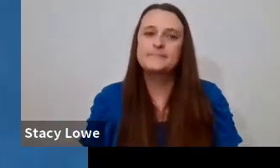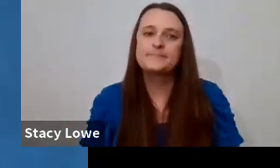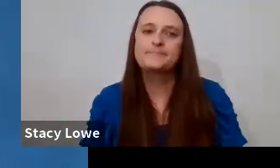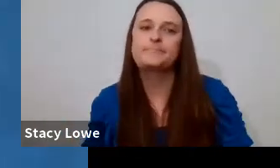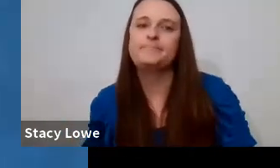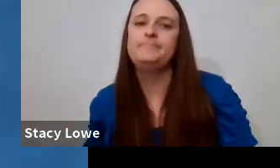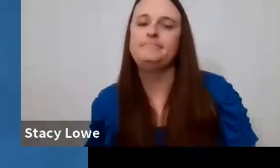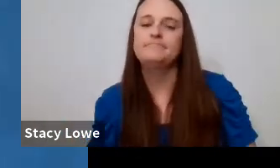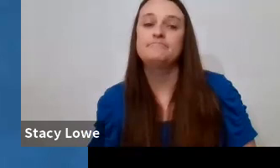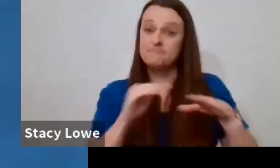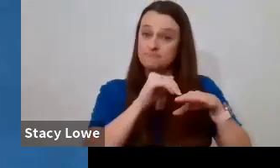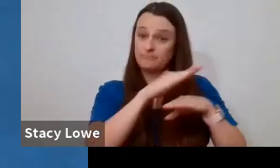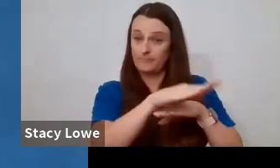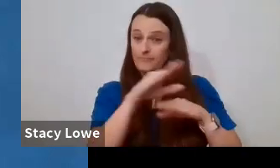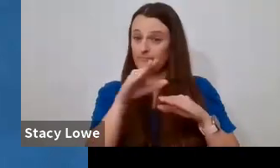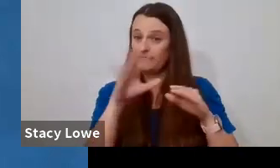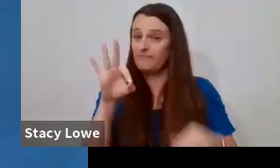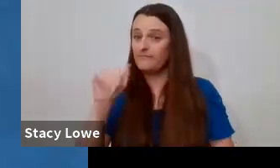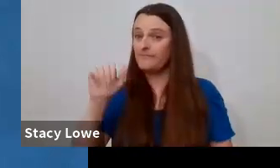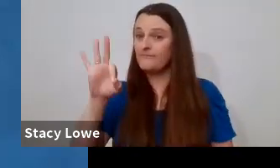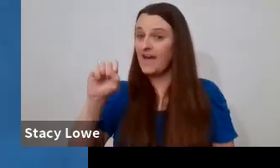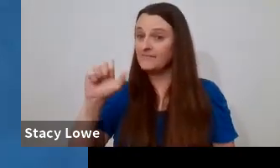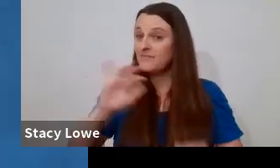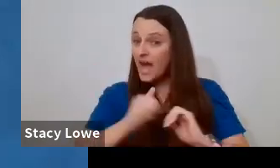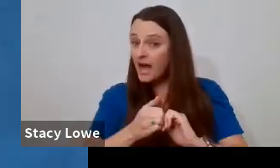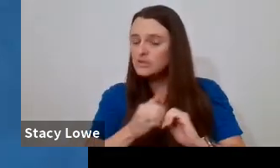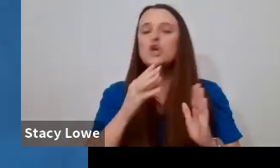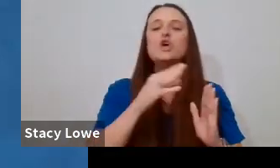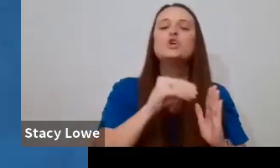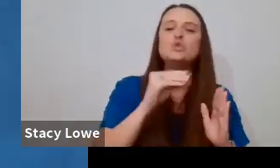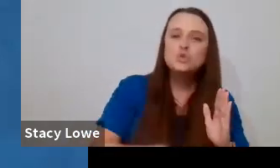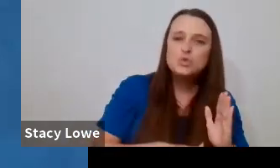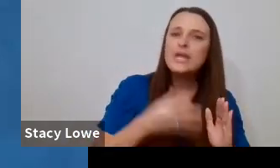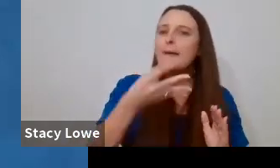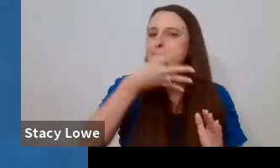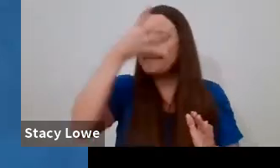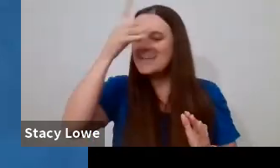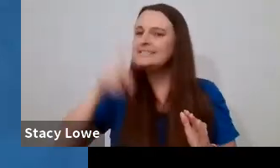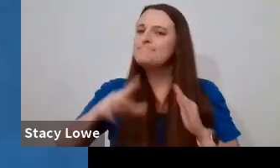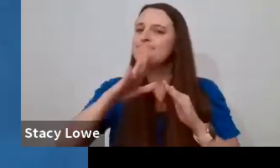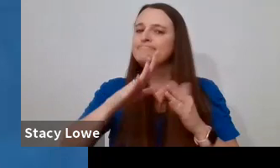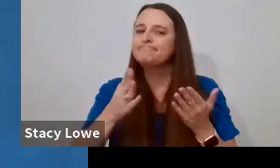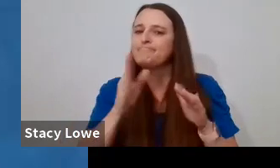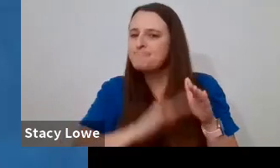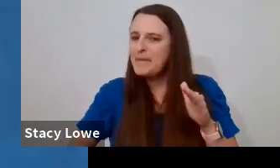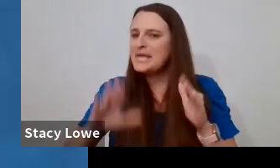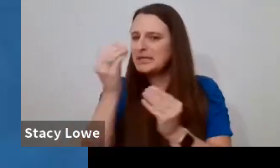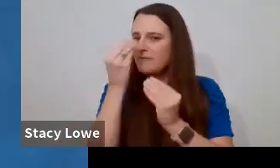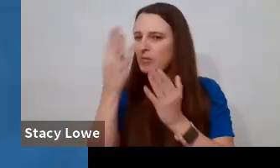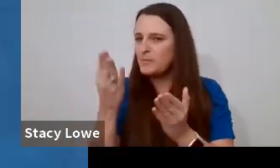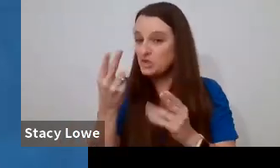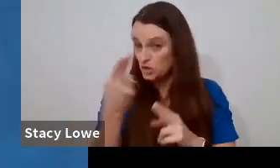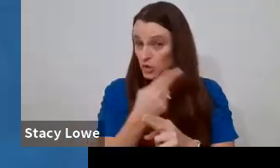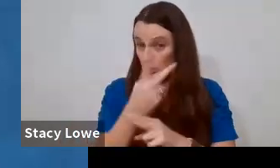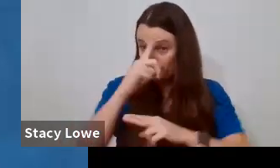To file the FAFSA, students and parents will need the basic information they use to set up for their